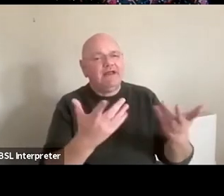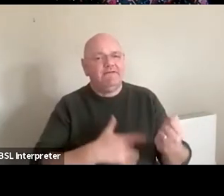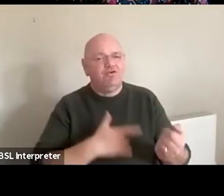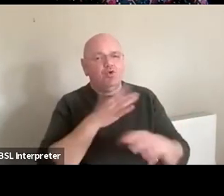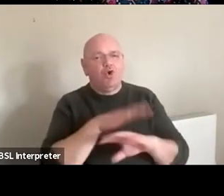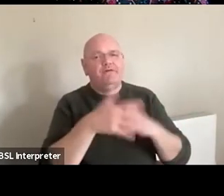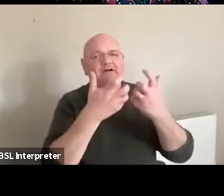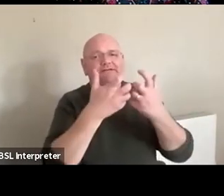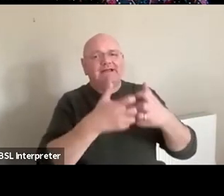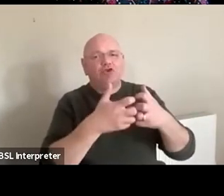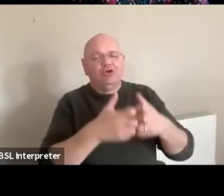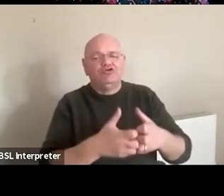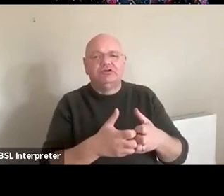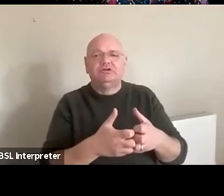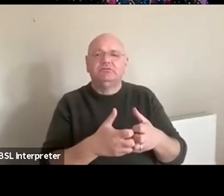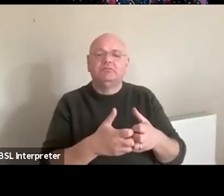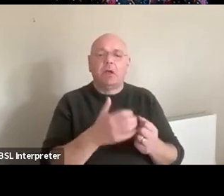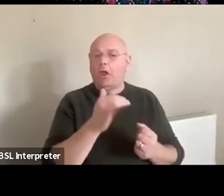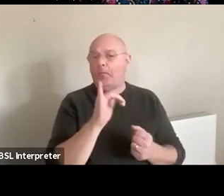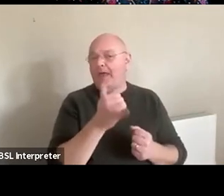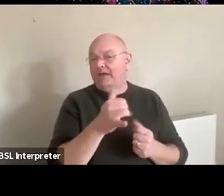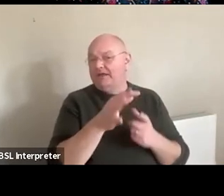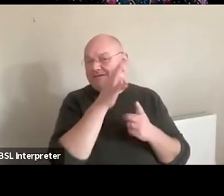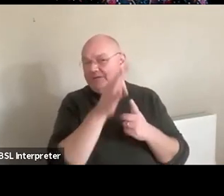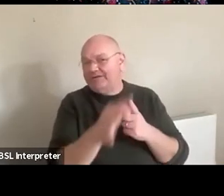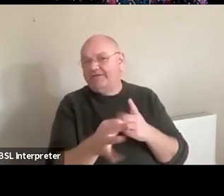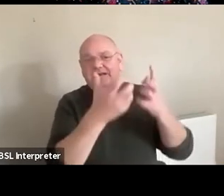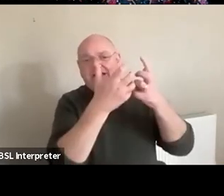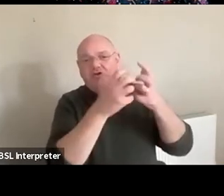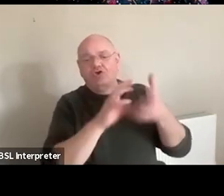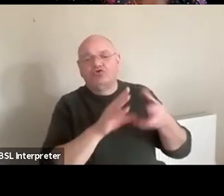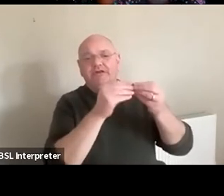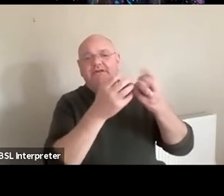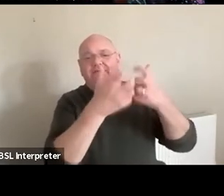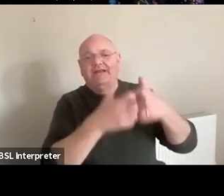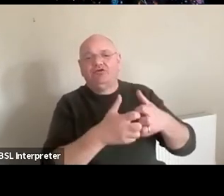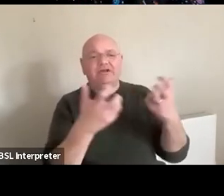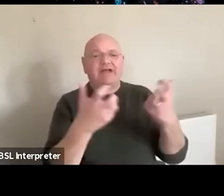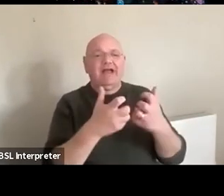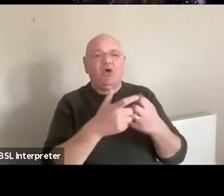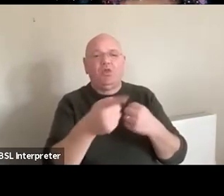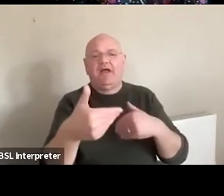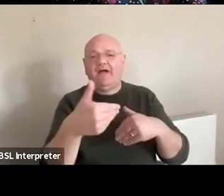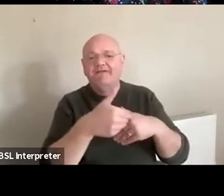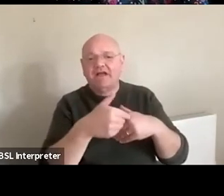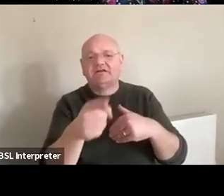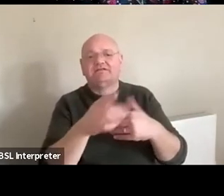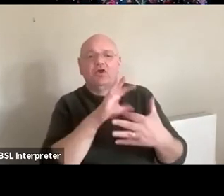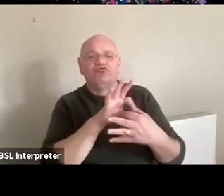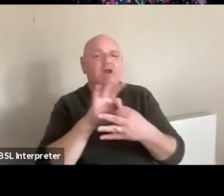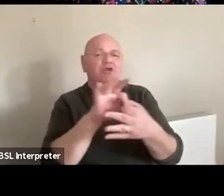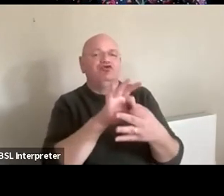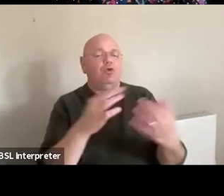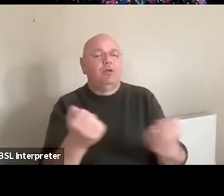my laptop is a little bit slow. Perhaps particularly in the way that it configures networks and relationships and relational power.